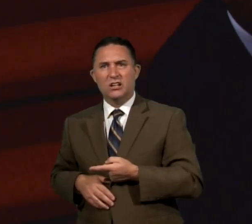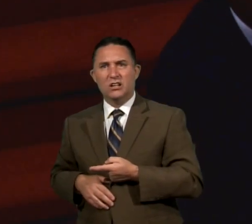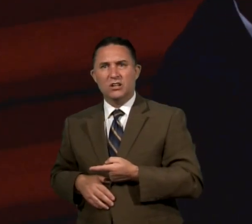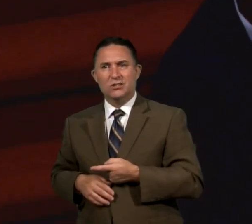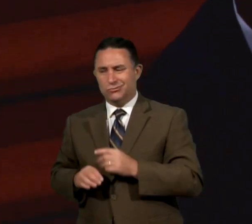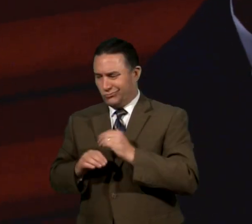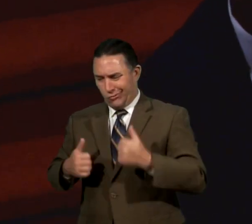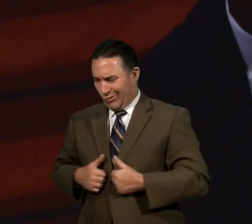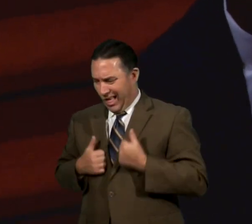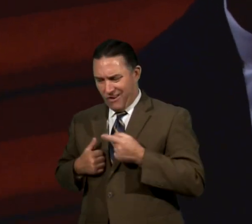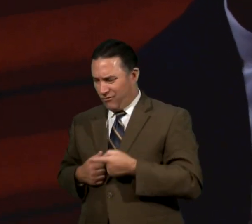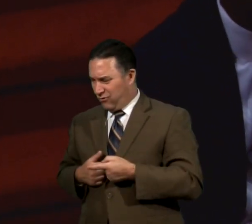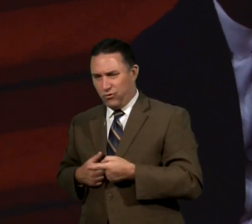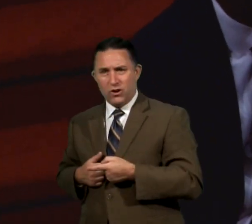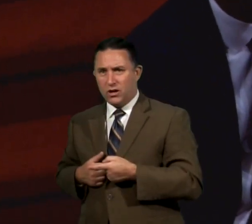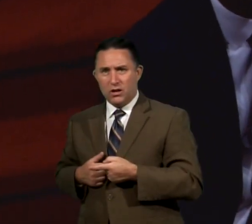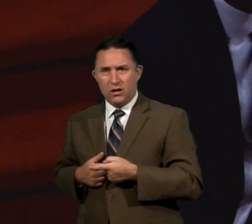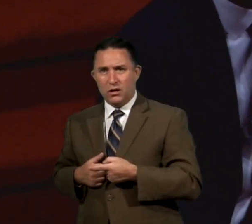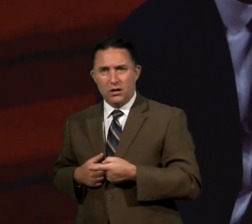There was no life left in him.